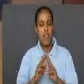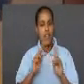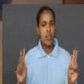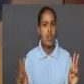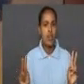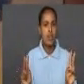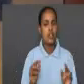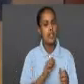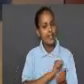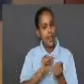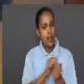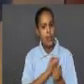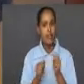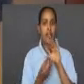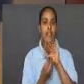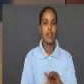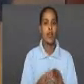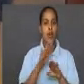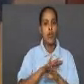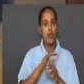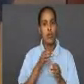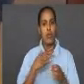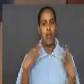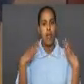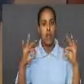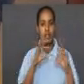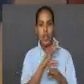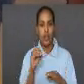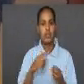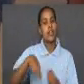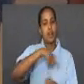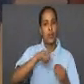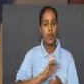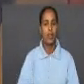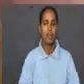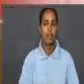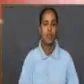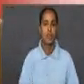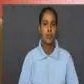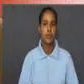very damaging effect on both health and the environment.